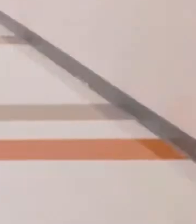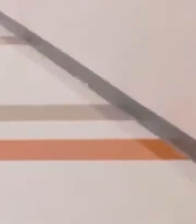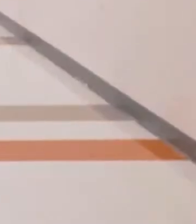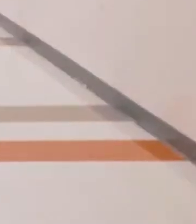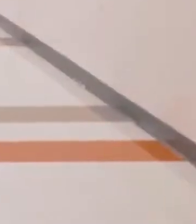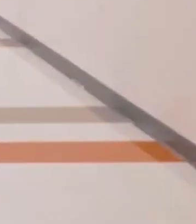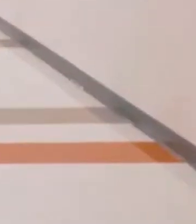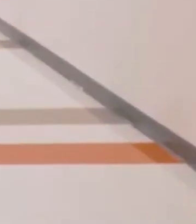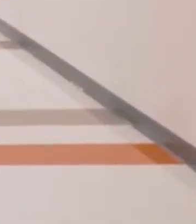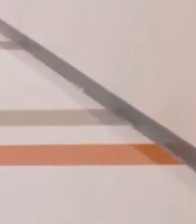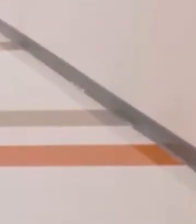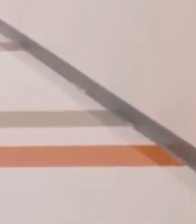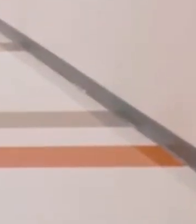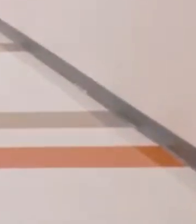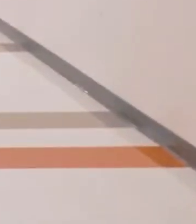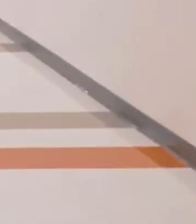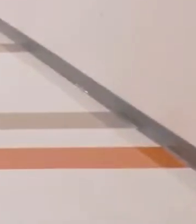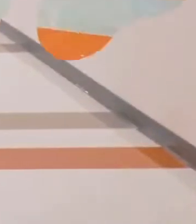Come on, let me show you.